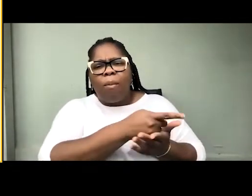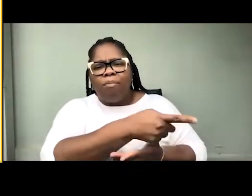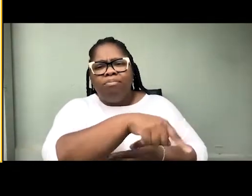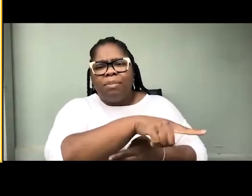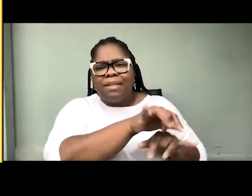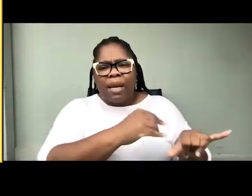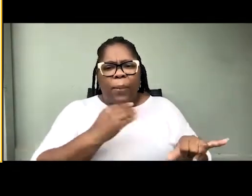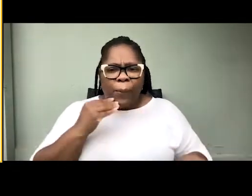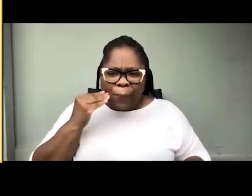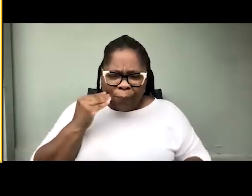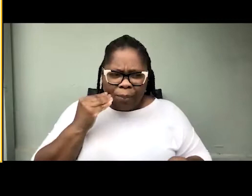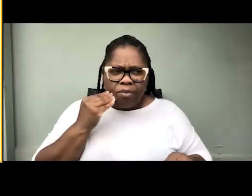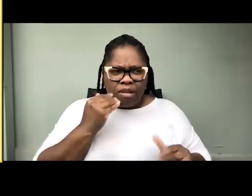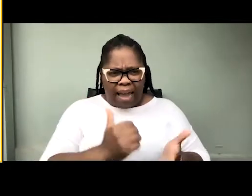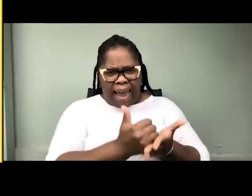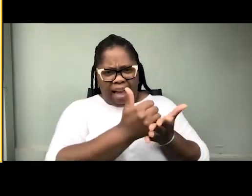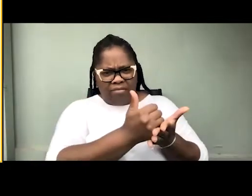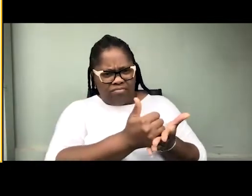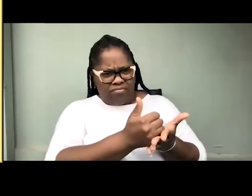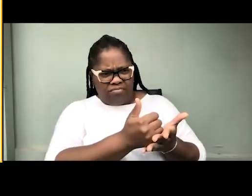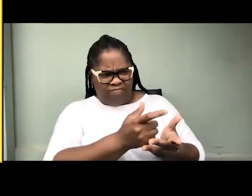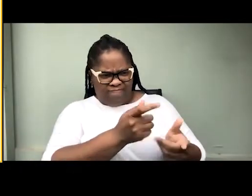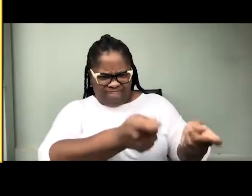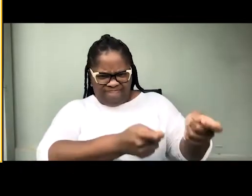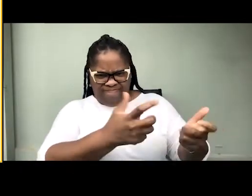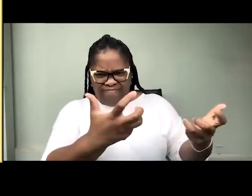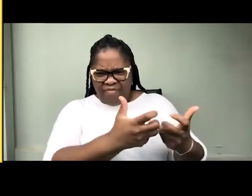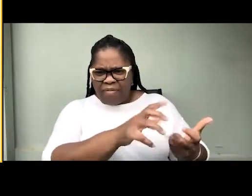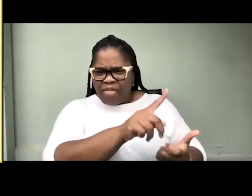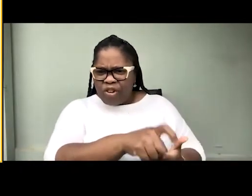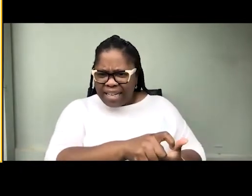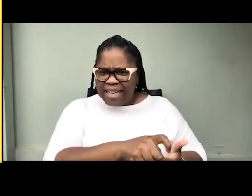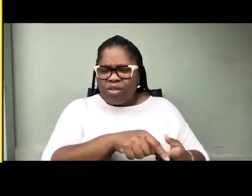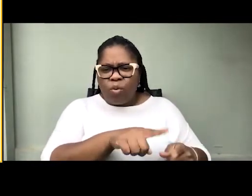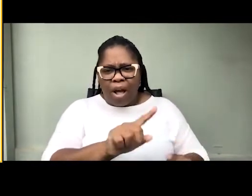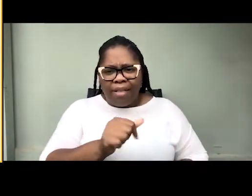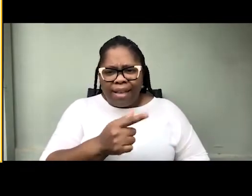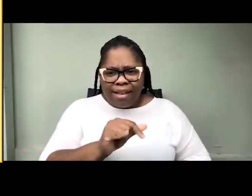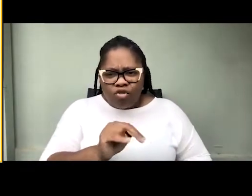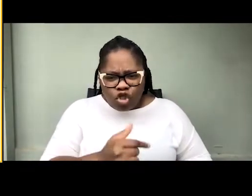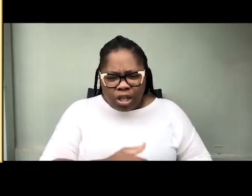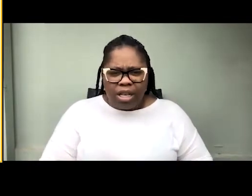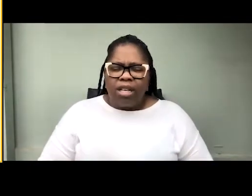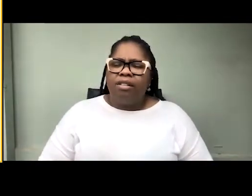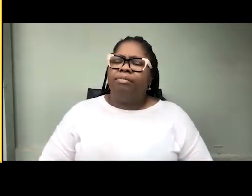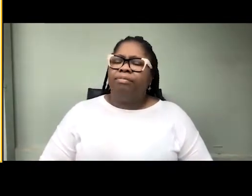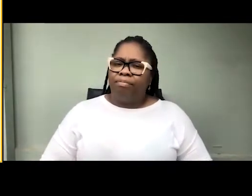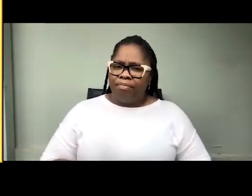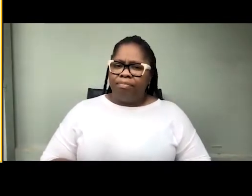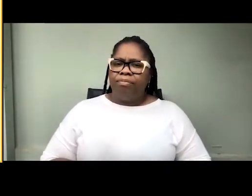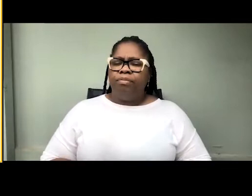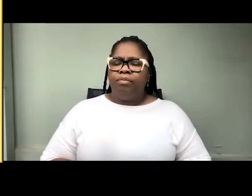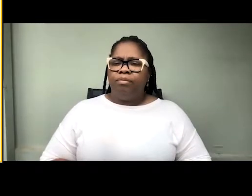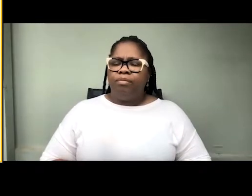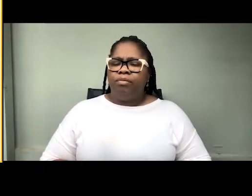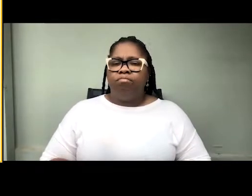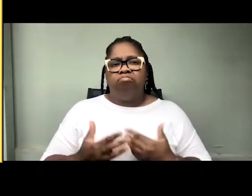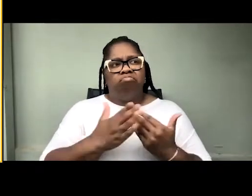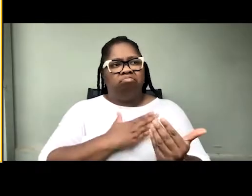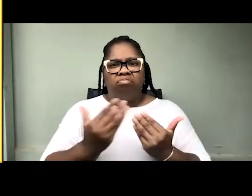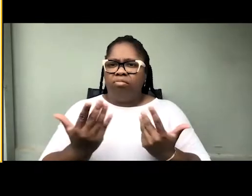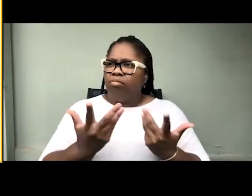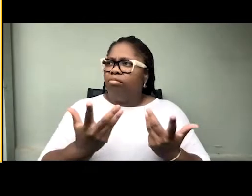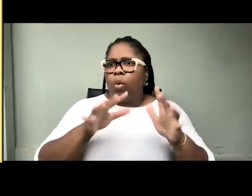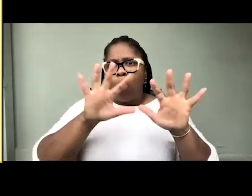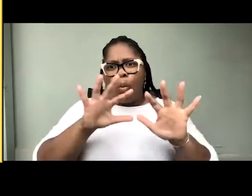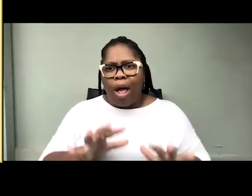housing more friendly and to them as they age, such as providing modifications to prevent falls, weatherization,